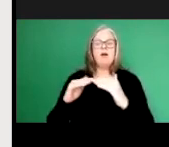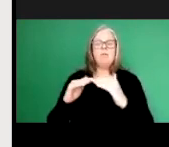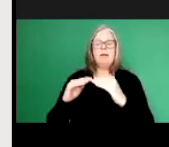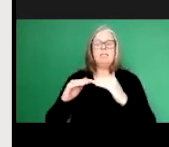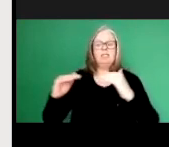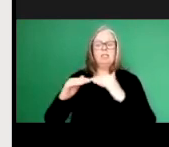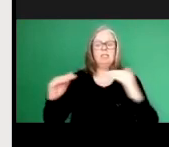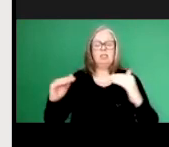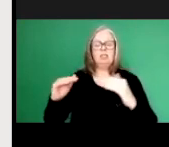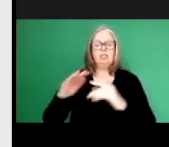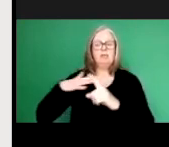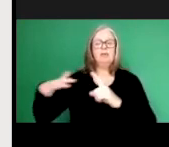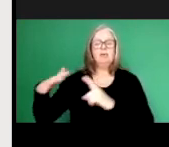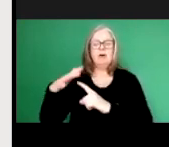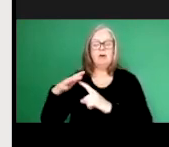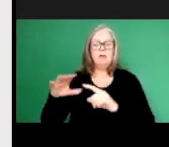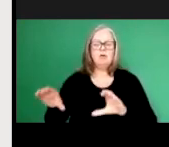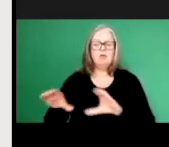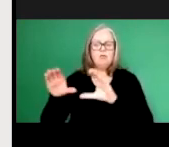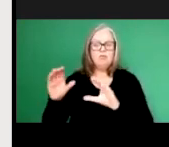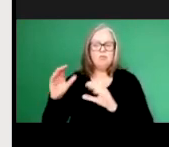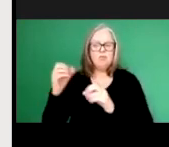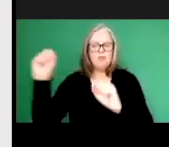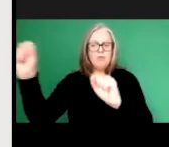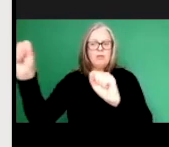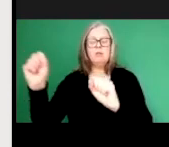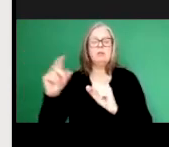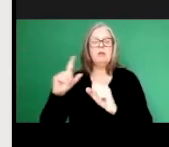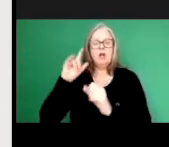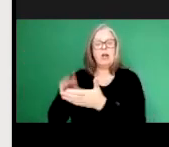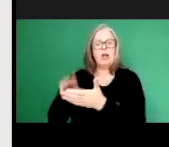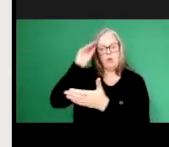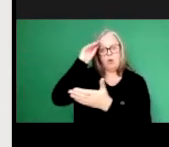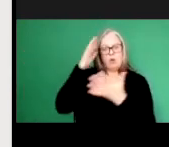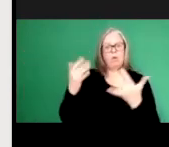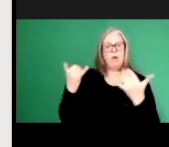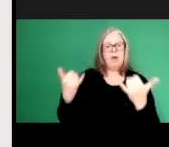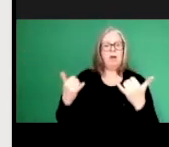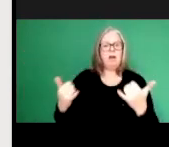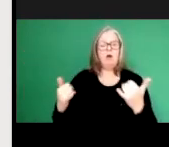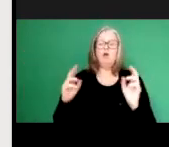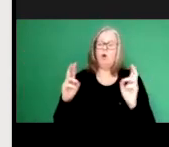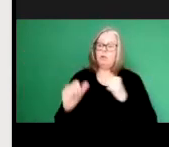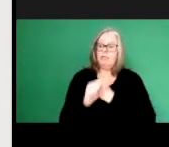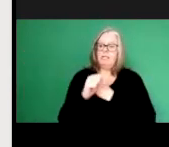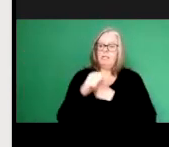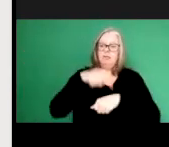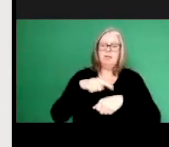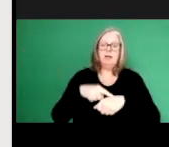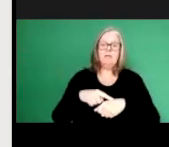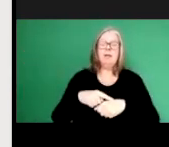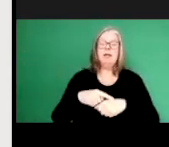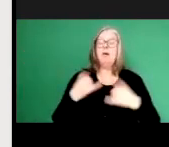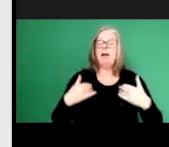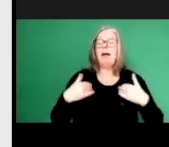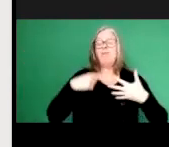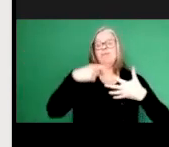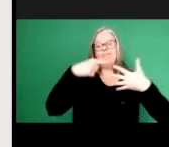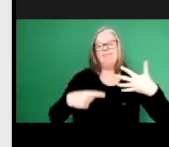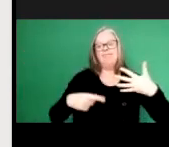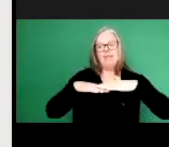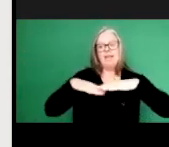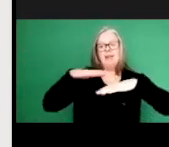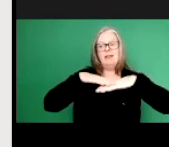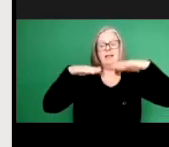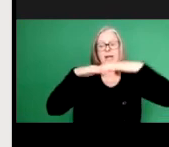the, the idea is that we're in a new and familiar crossroads and moment of danger, um, including, you know, carbon, but